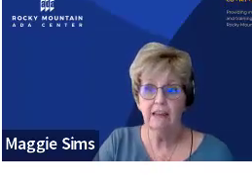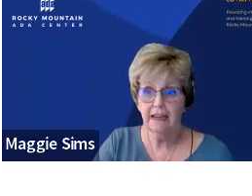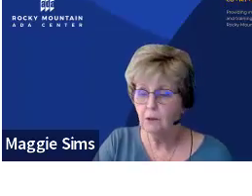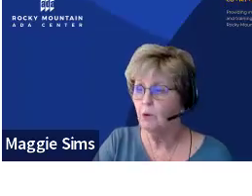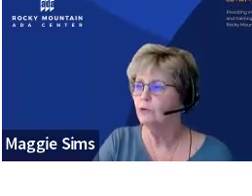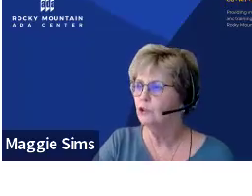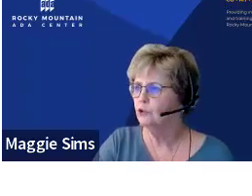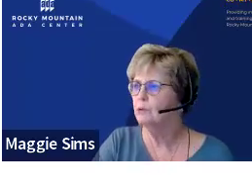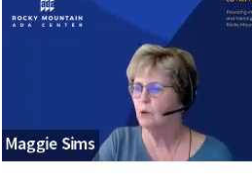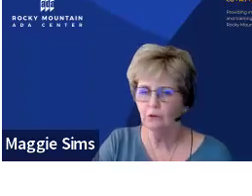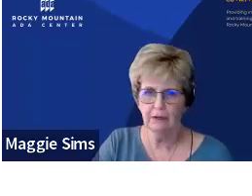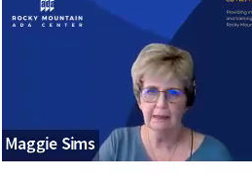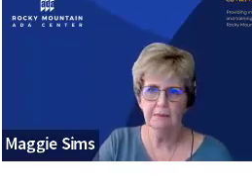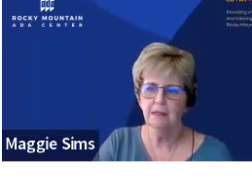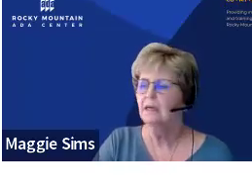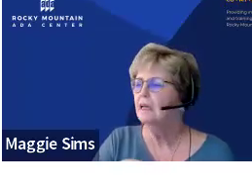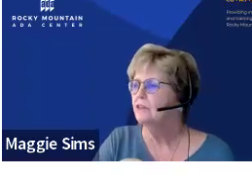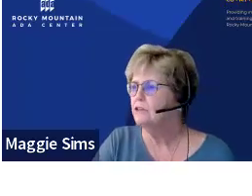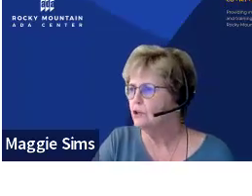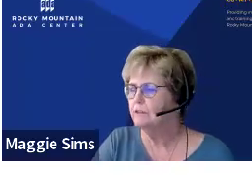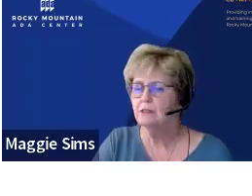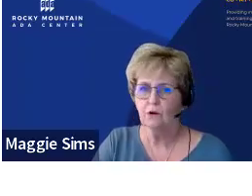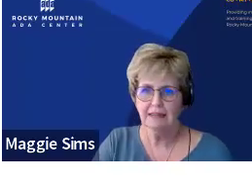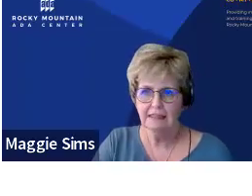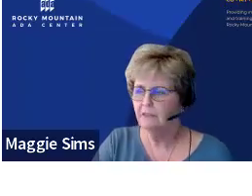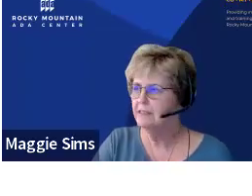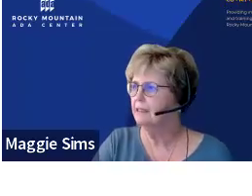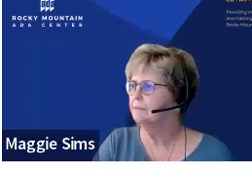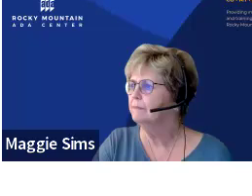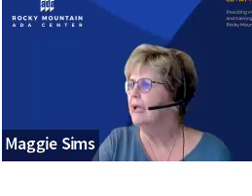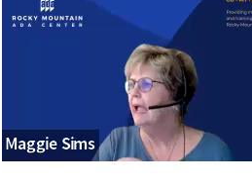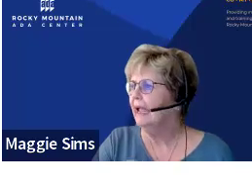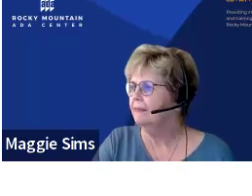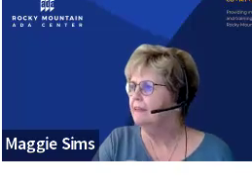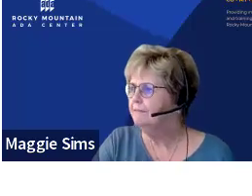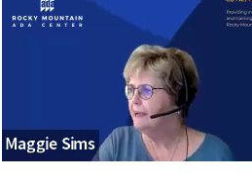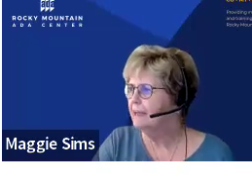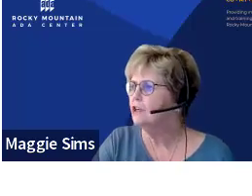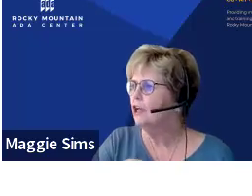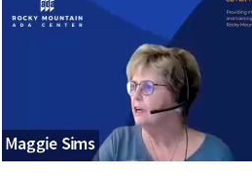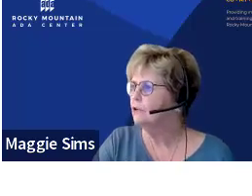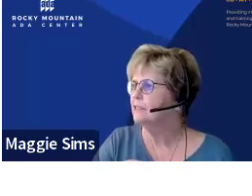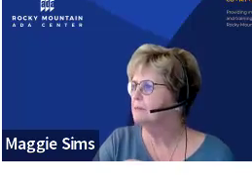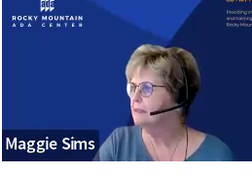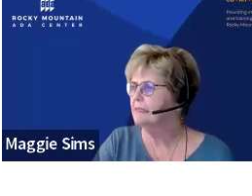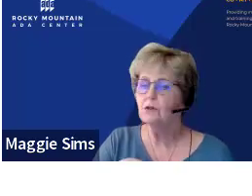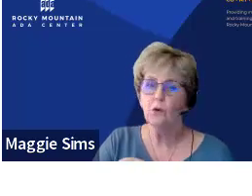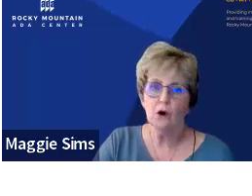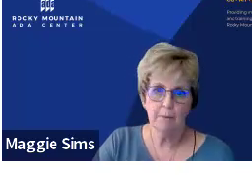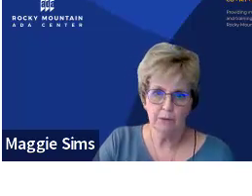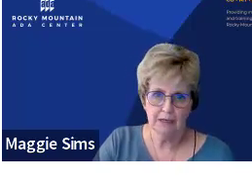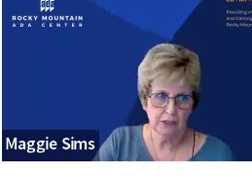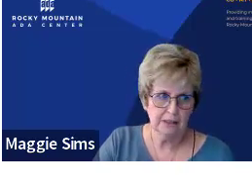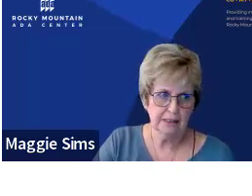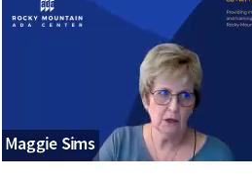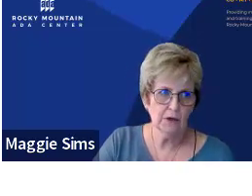that are available to the program, the service, or activity, and the effect on other expenses